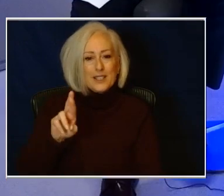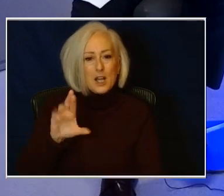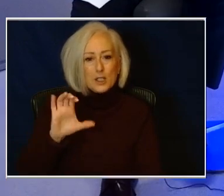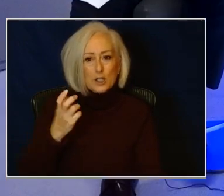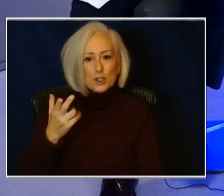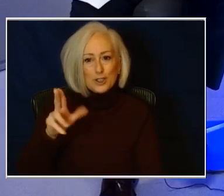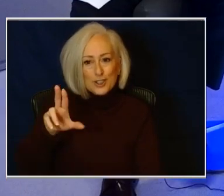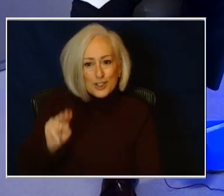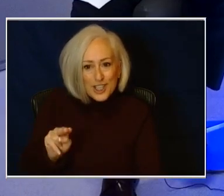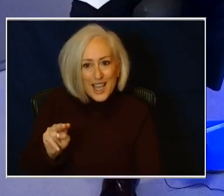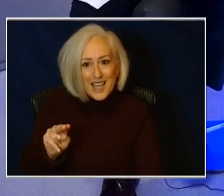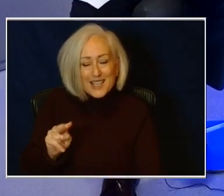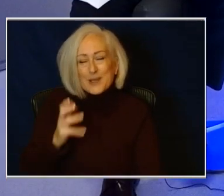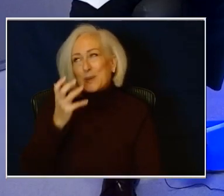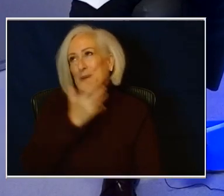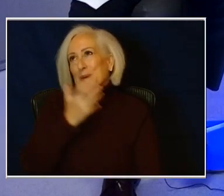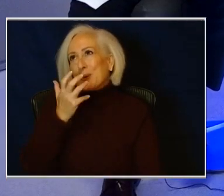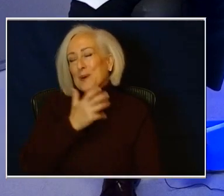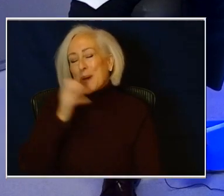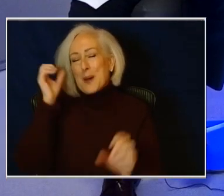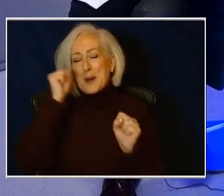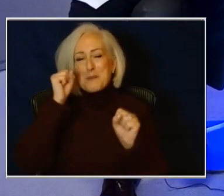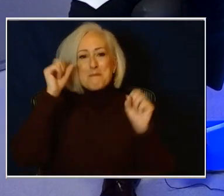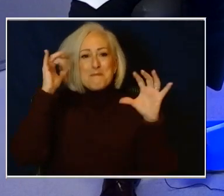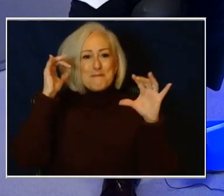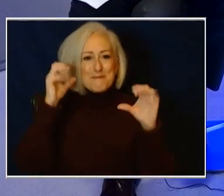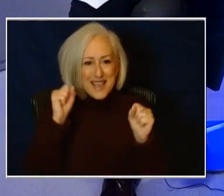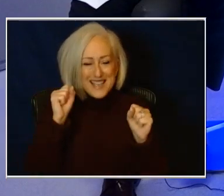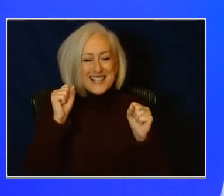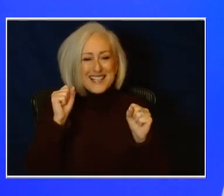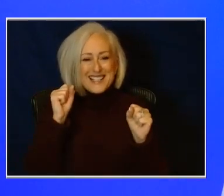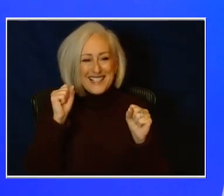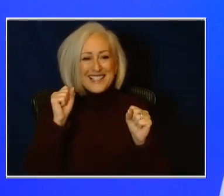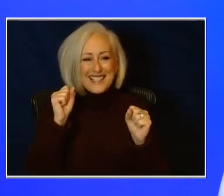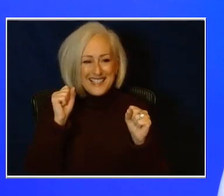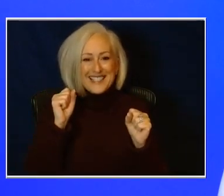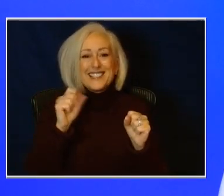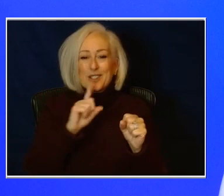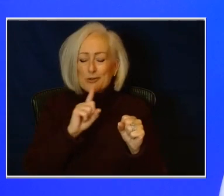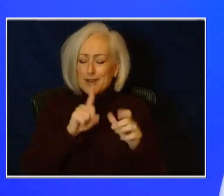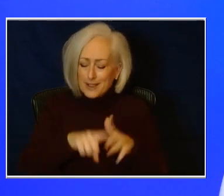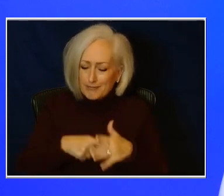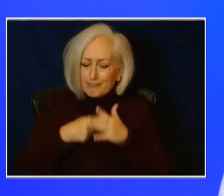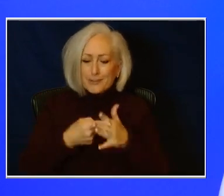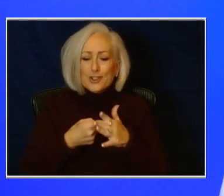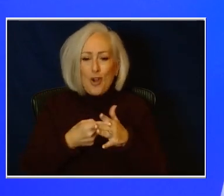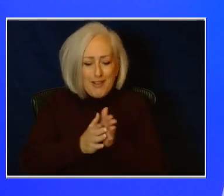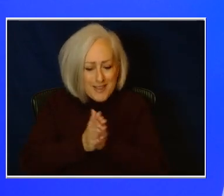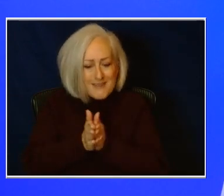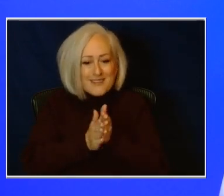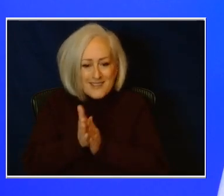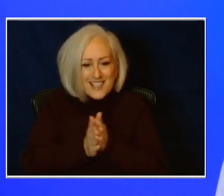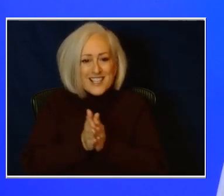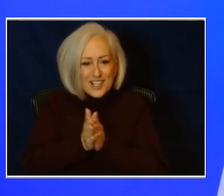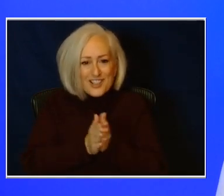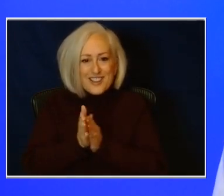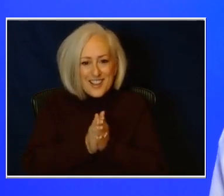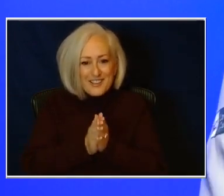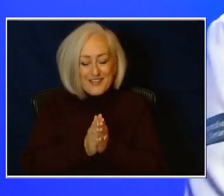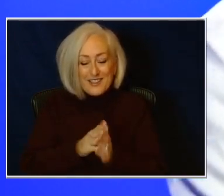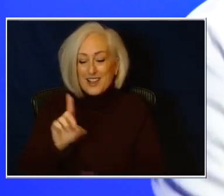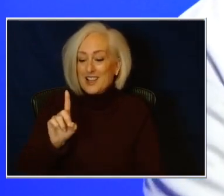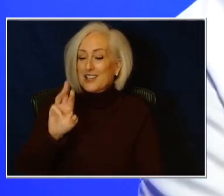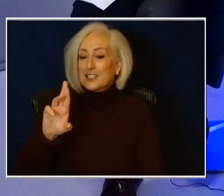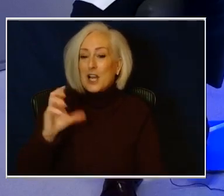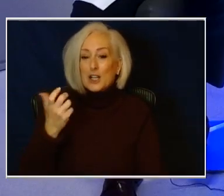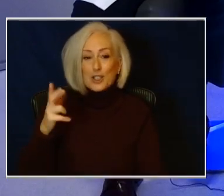really incredible to jumpstart this initiative, and he came to us